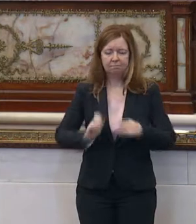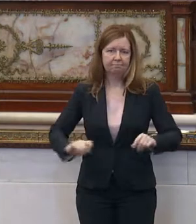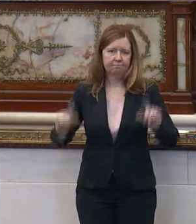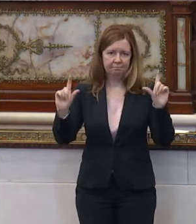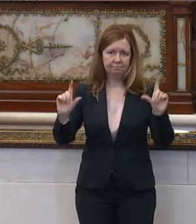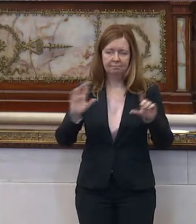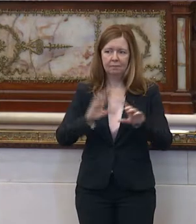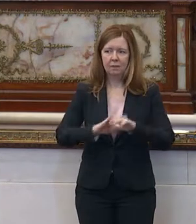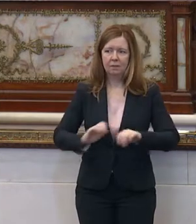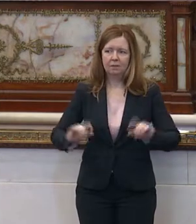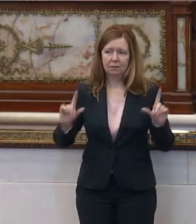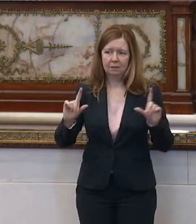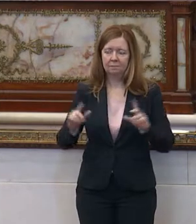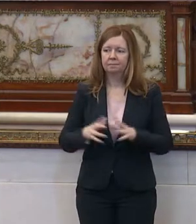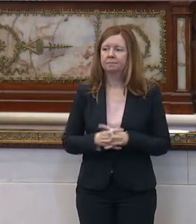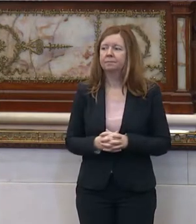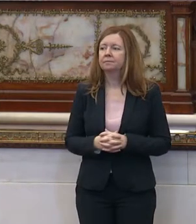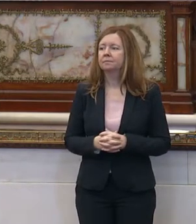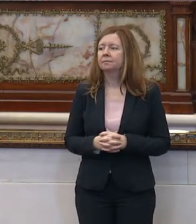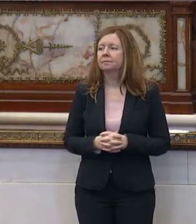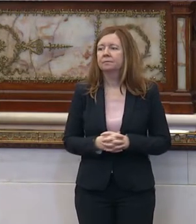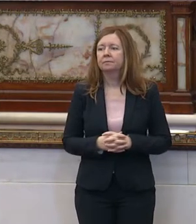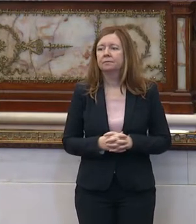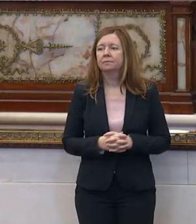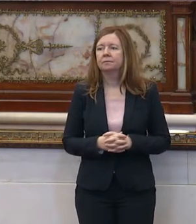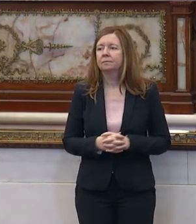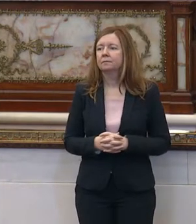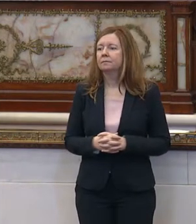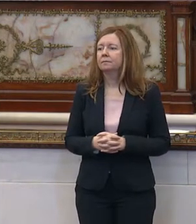displayed on screen when you speak.